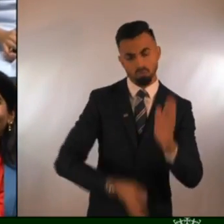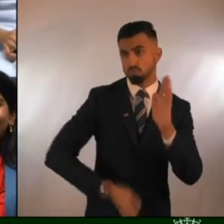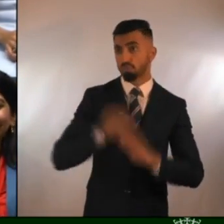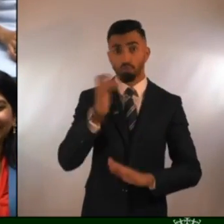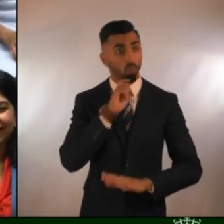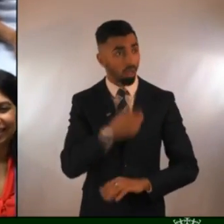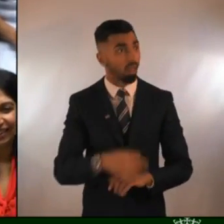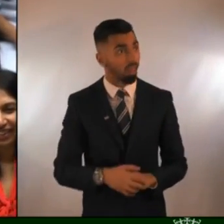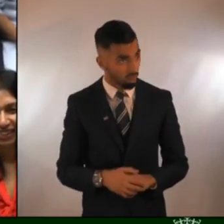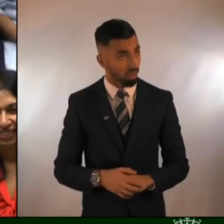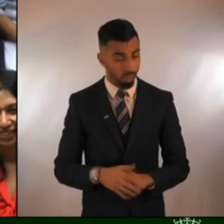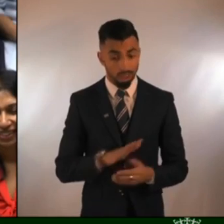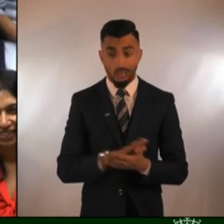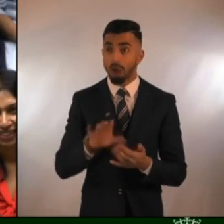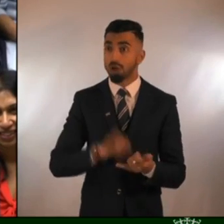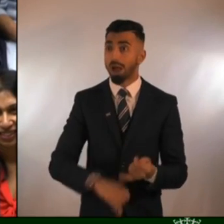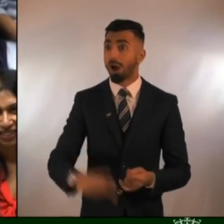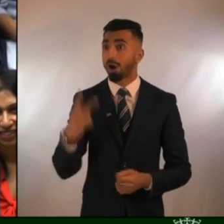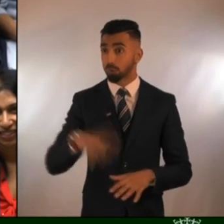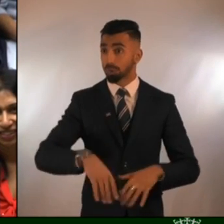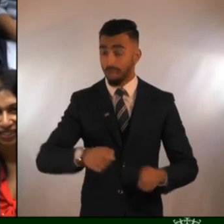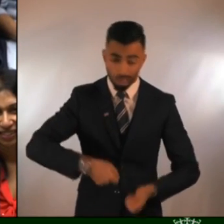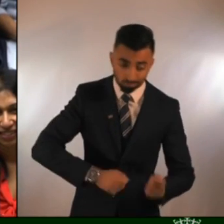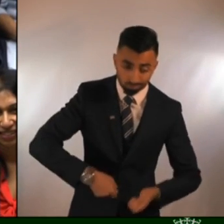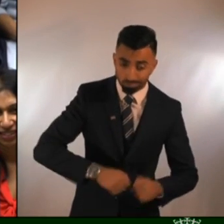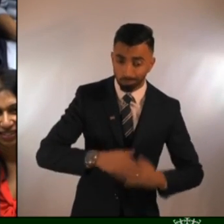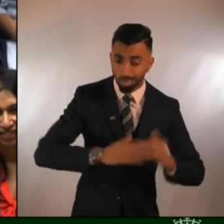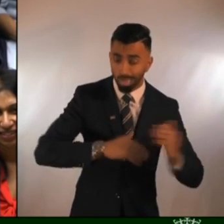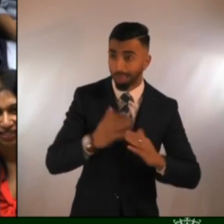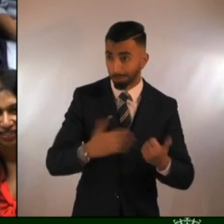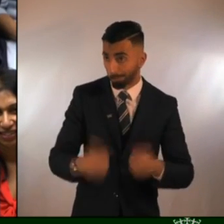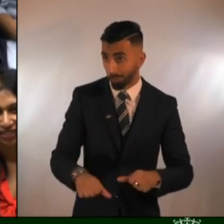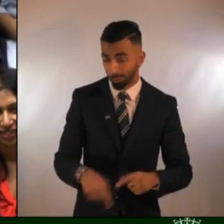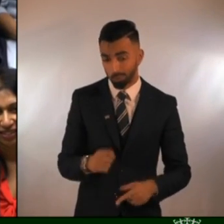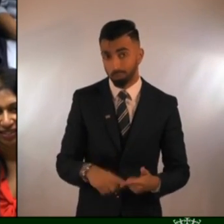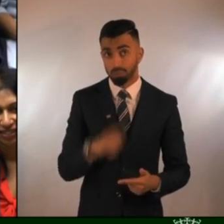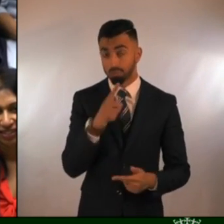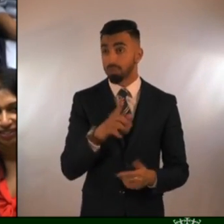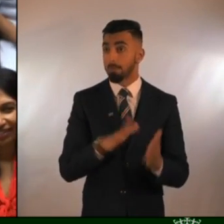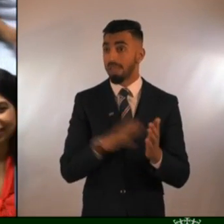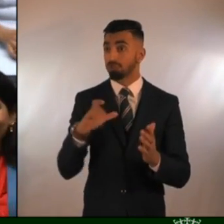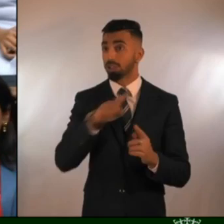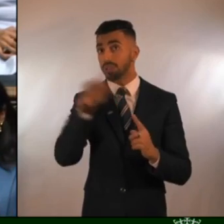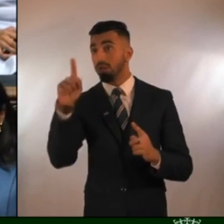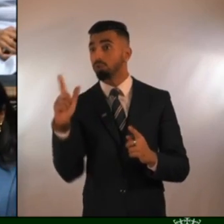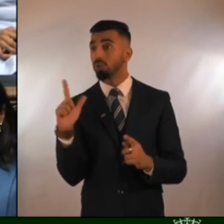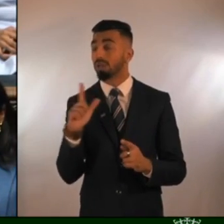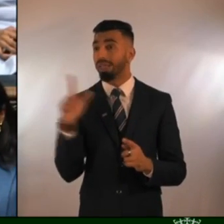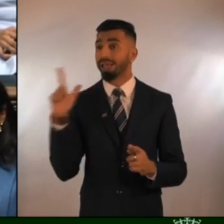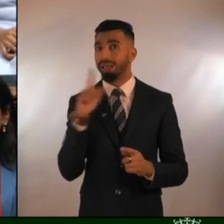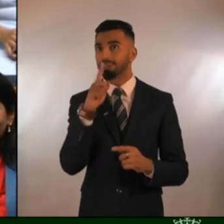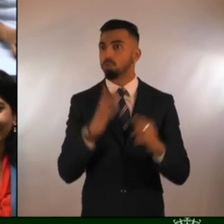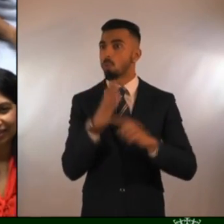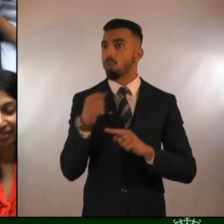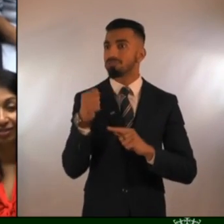spades going into the ground on HS2, our commitment to fund Manchester Leeds leg of Northern Powerhouse Rail, funding today for a new station